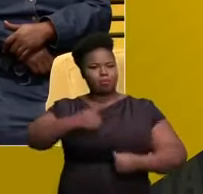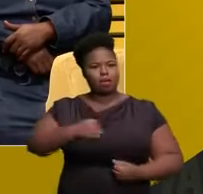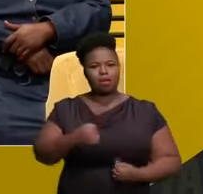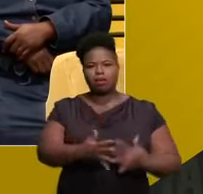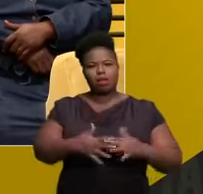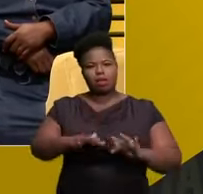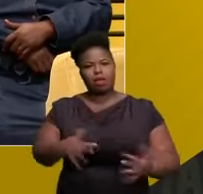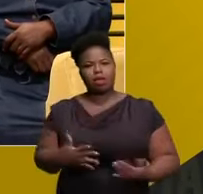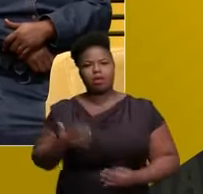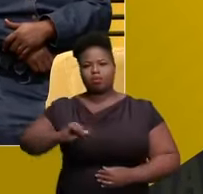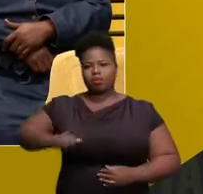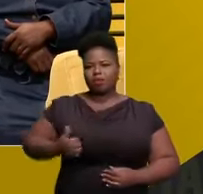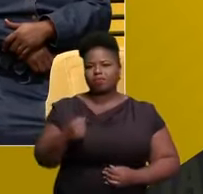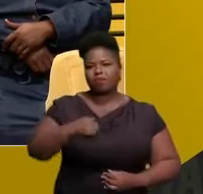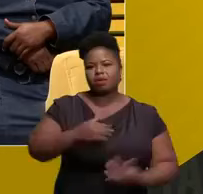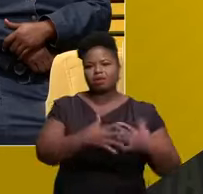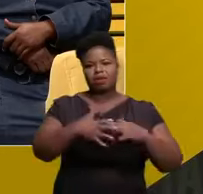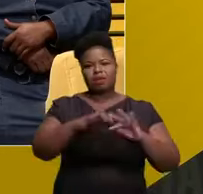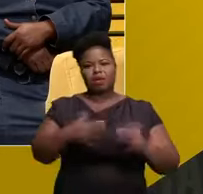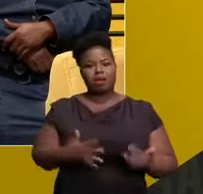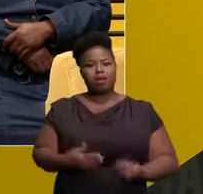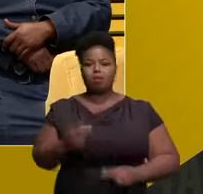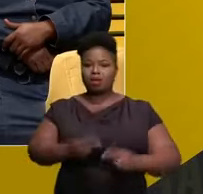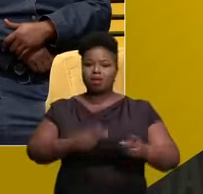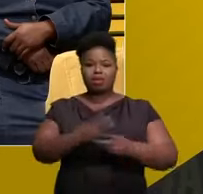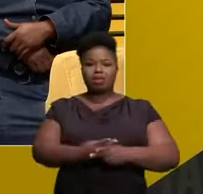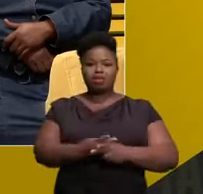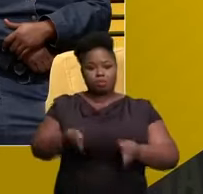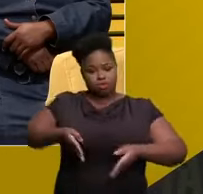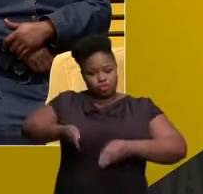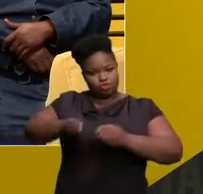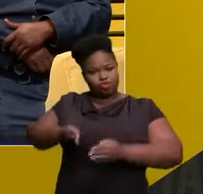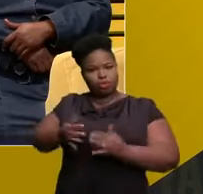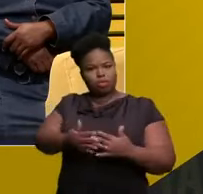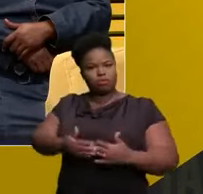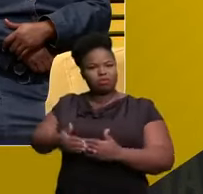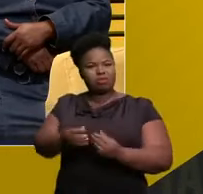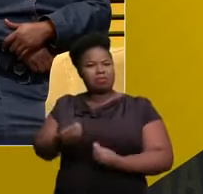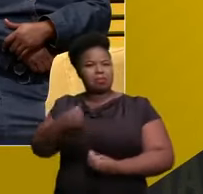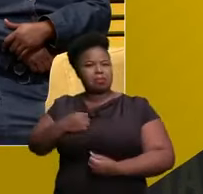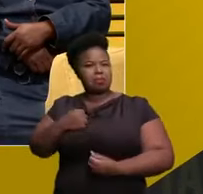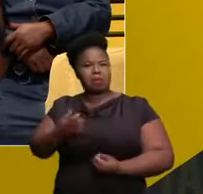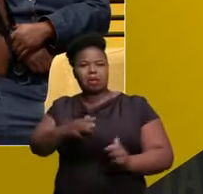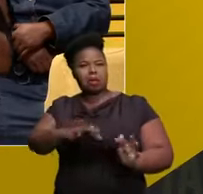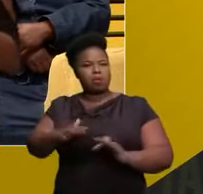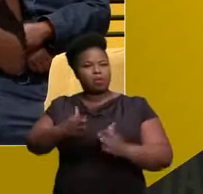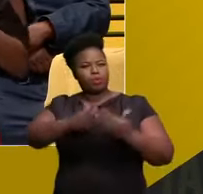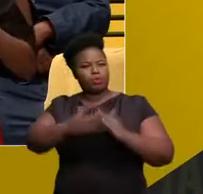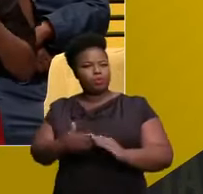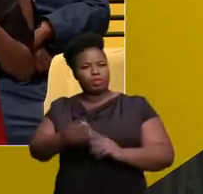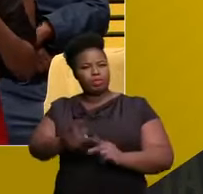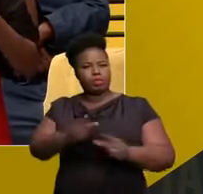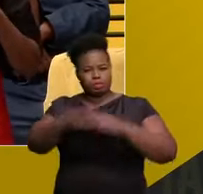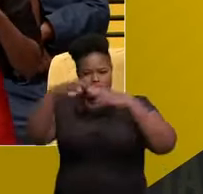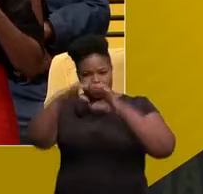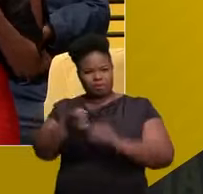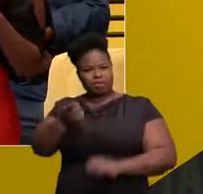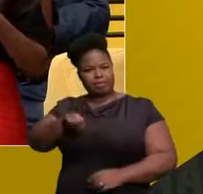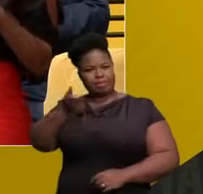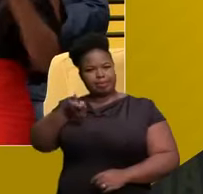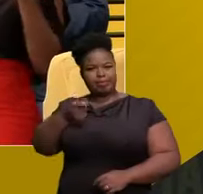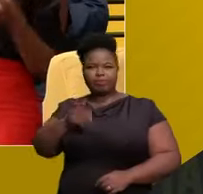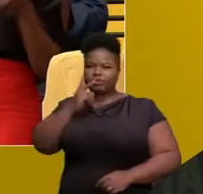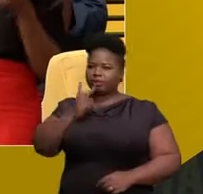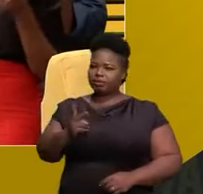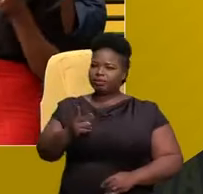byang mosadi wa ka ke mo tlhokomela byang bana ba ka bona mo strateng bona ke ba tlhokomela byang. And that's what we want to just focus a little bit on in terms